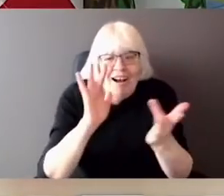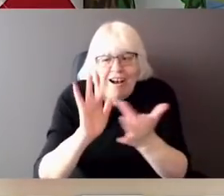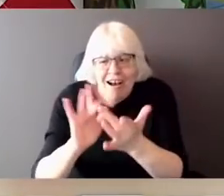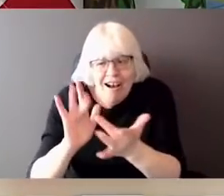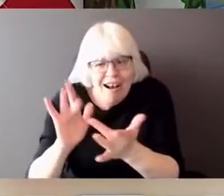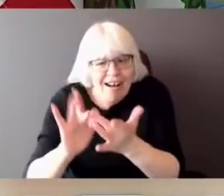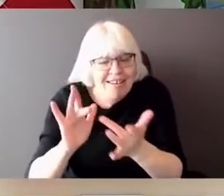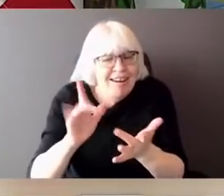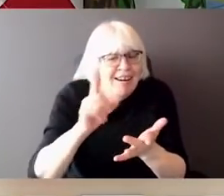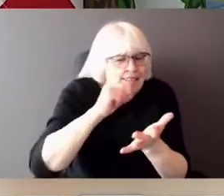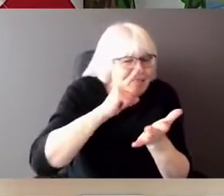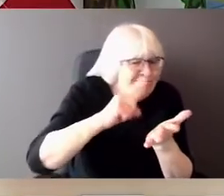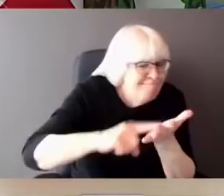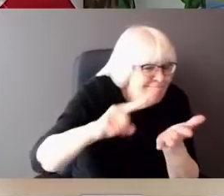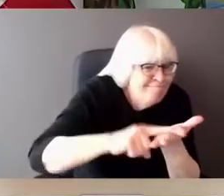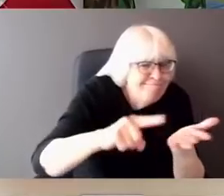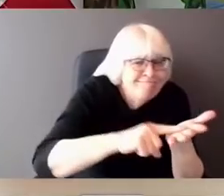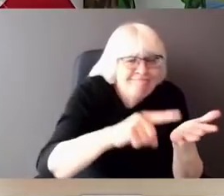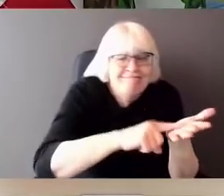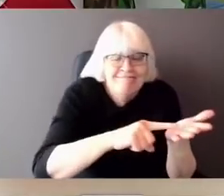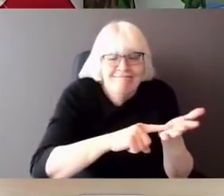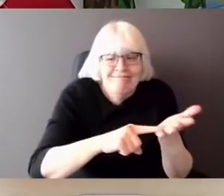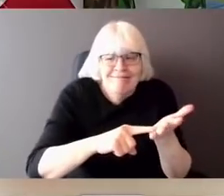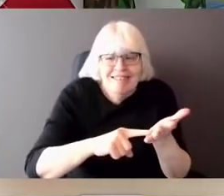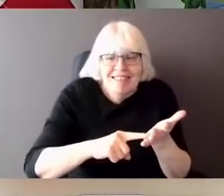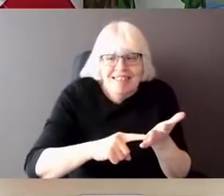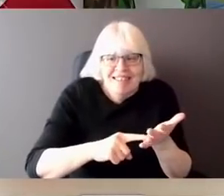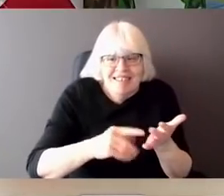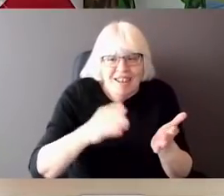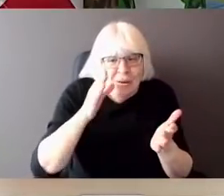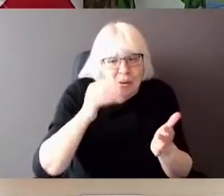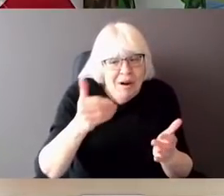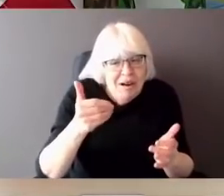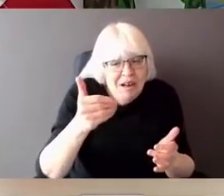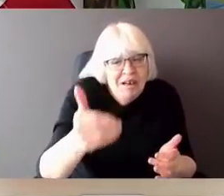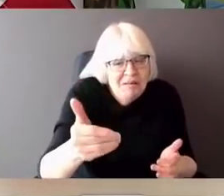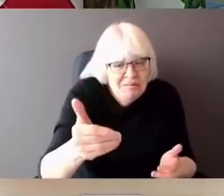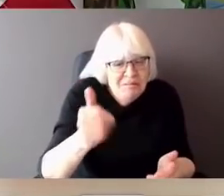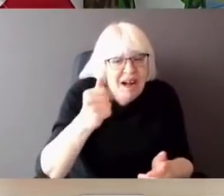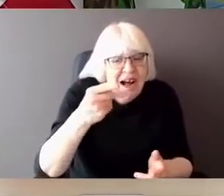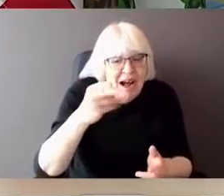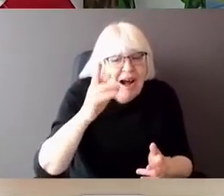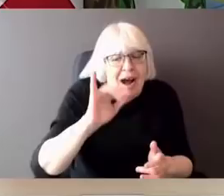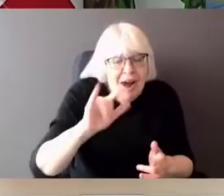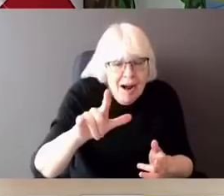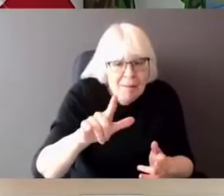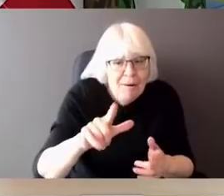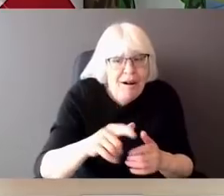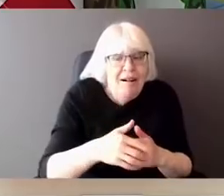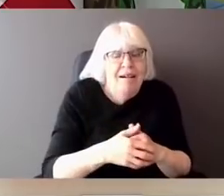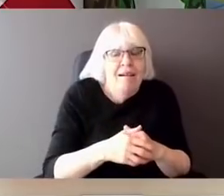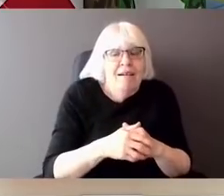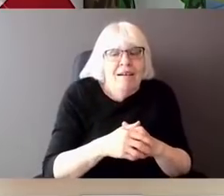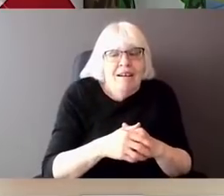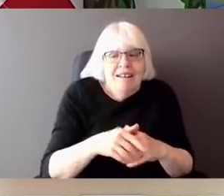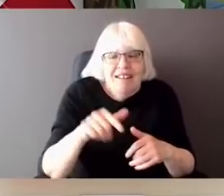around April that that would be the case, where it would be those who are presenting to hospital, as you indicate,